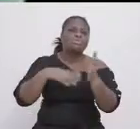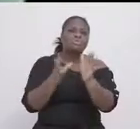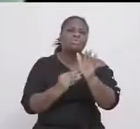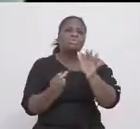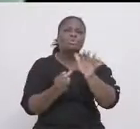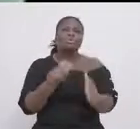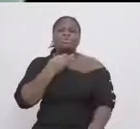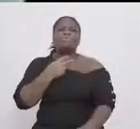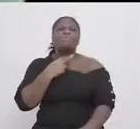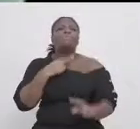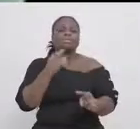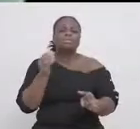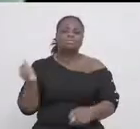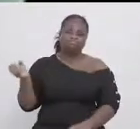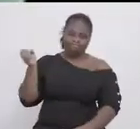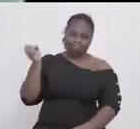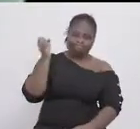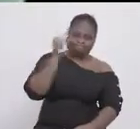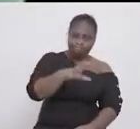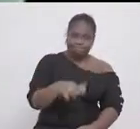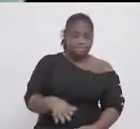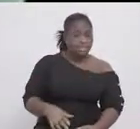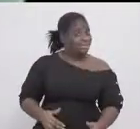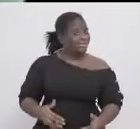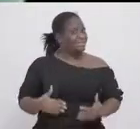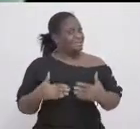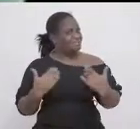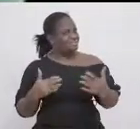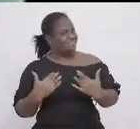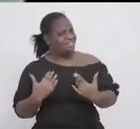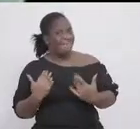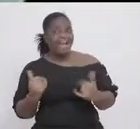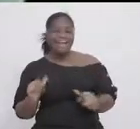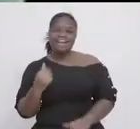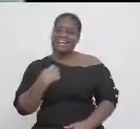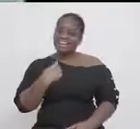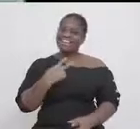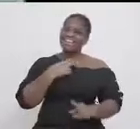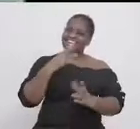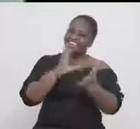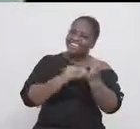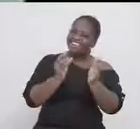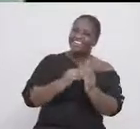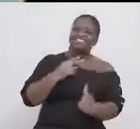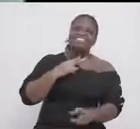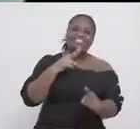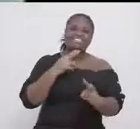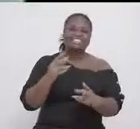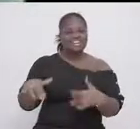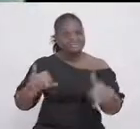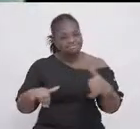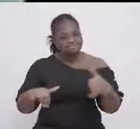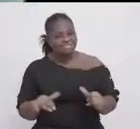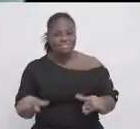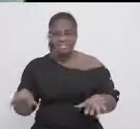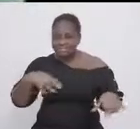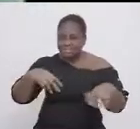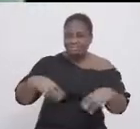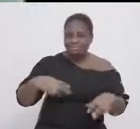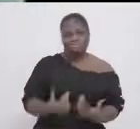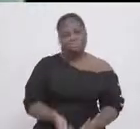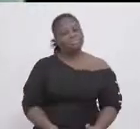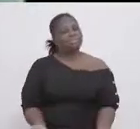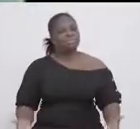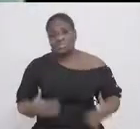into the application you are developing. And it's exciting for him to know, look, I can record my voice and then I'm playing something and it's moving. It's